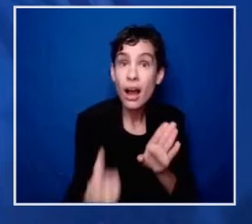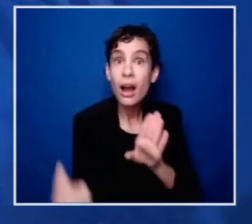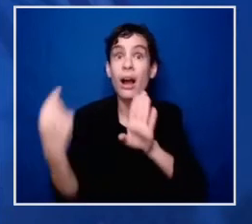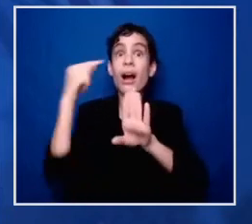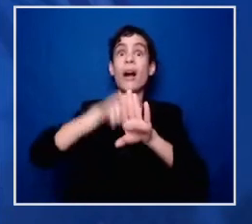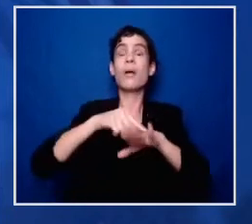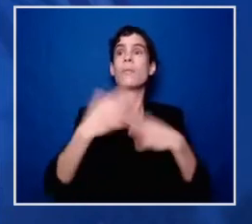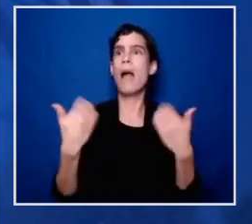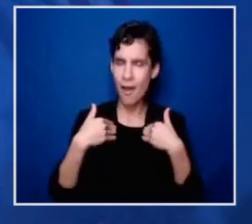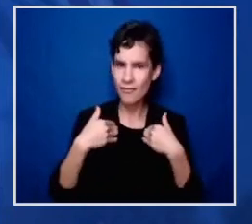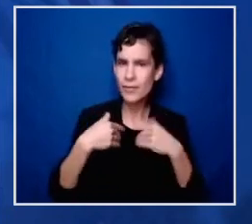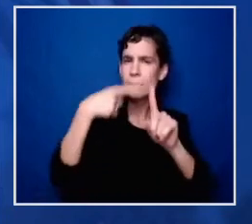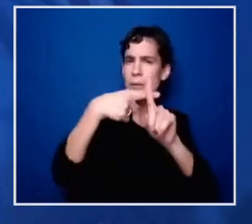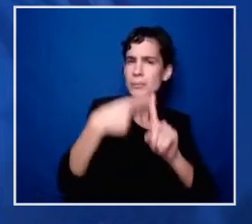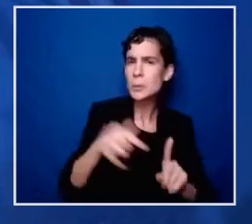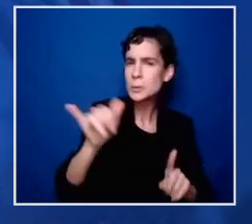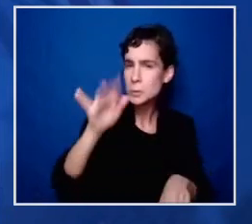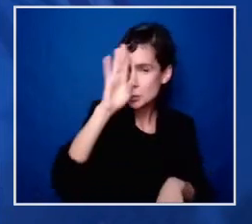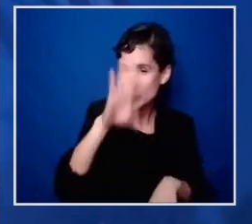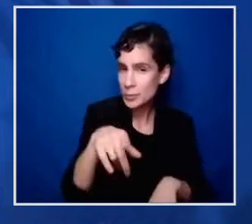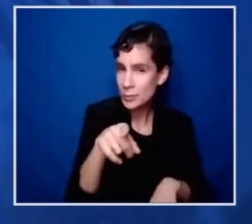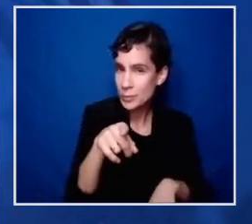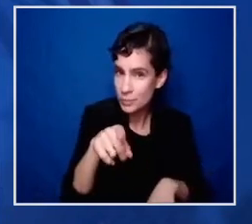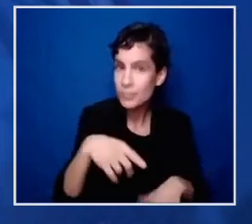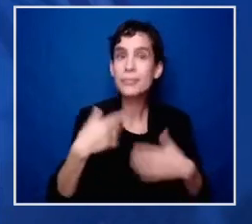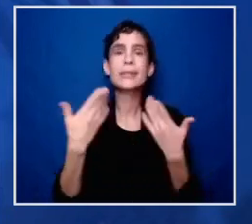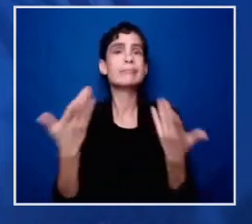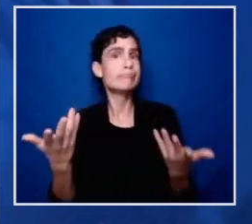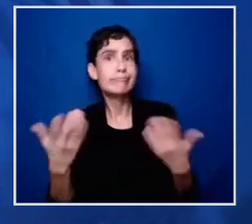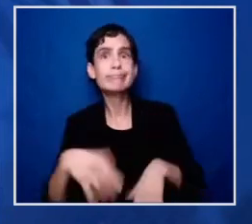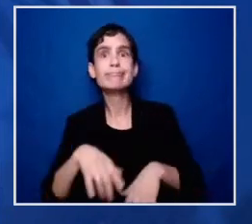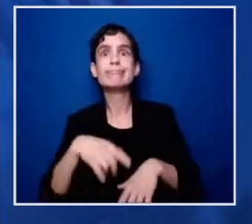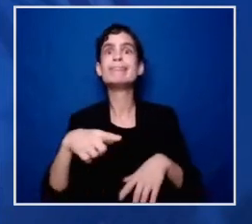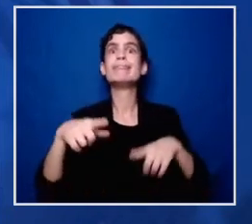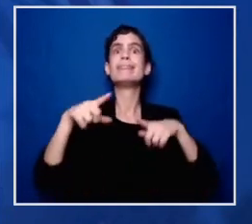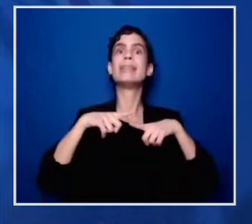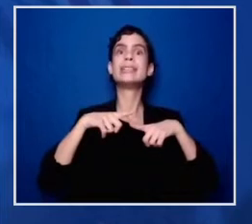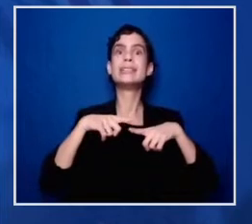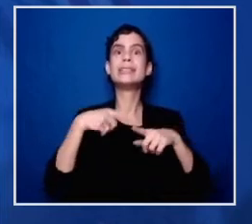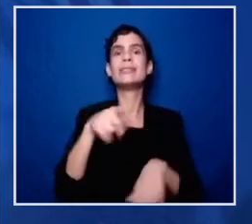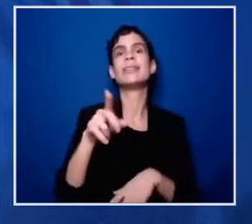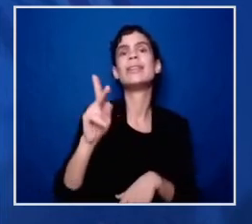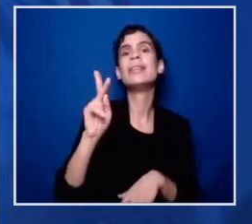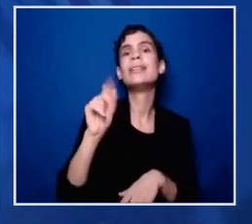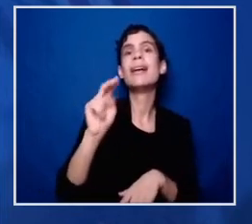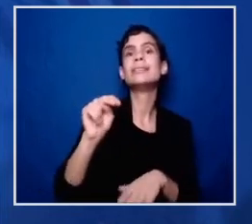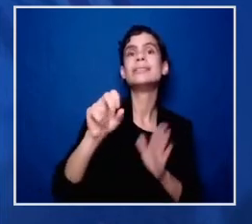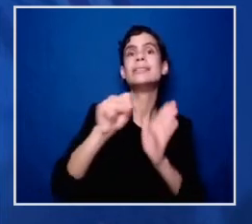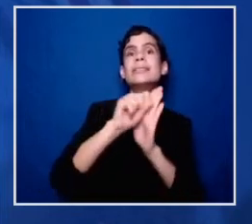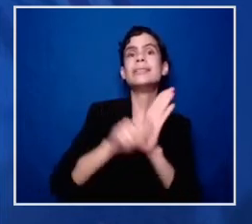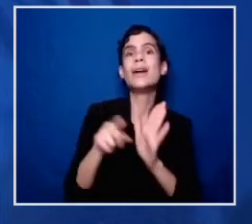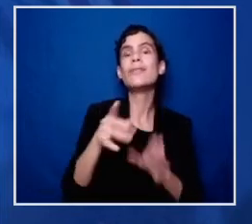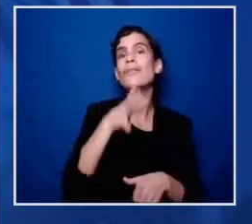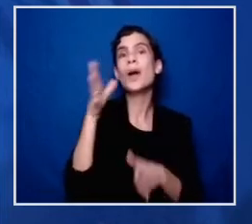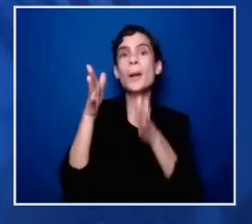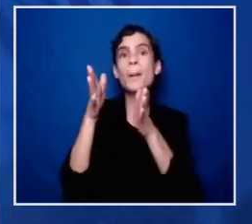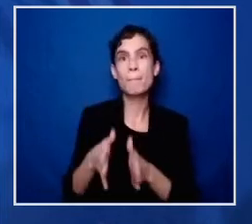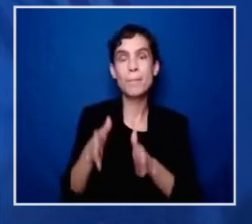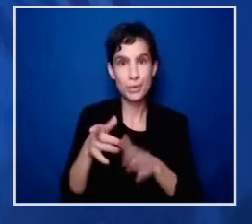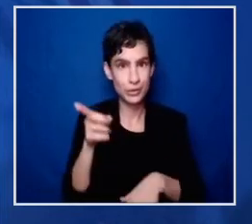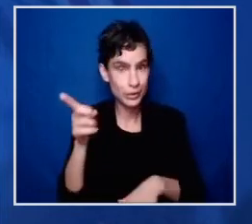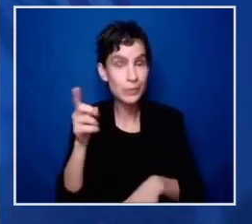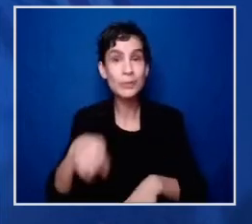an N95 mask for a healthcare worker there. Or the people of all ages, races, and backgrounds